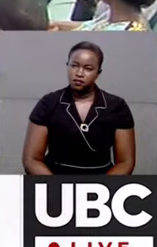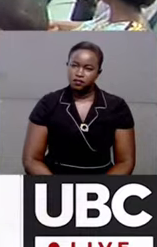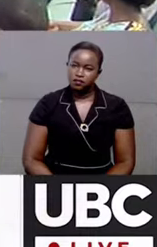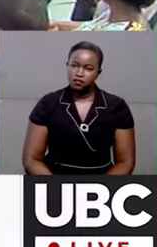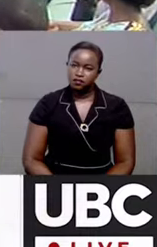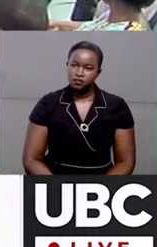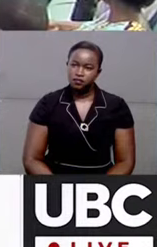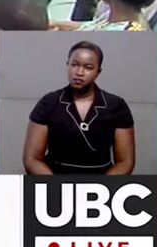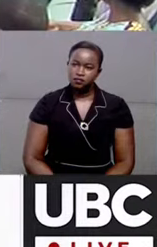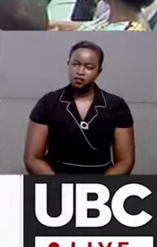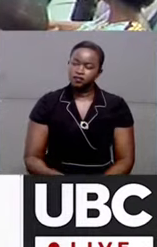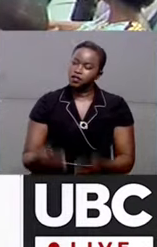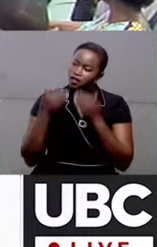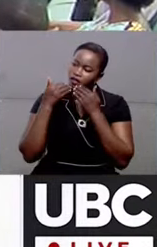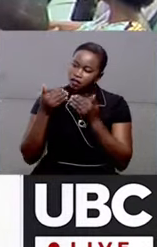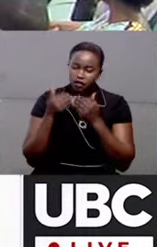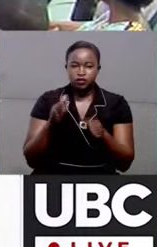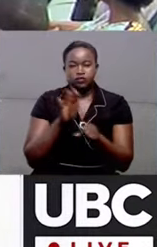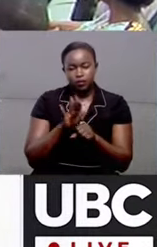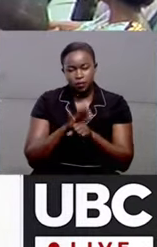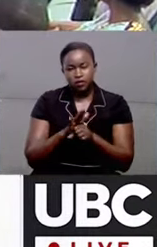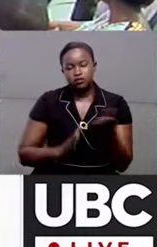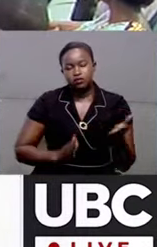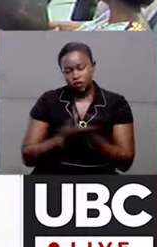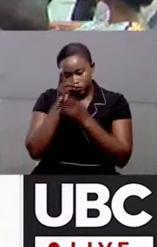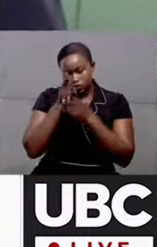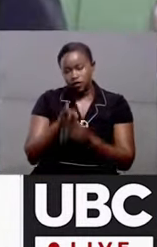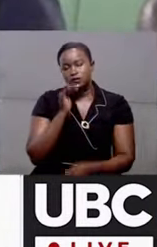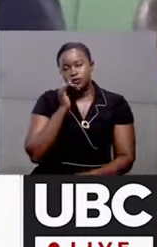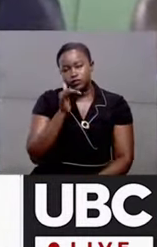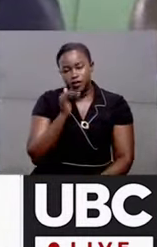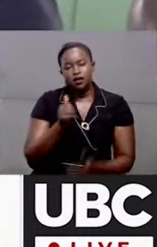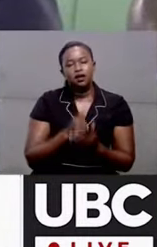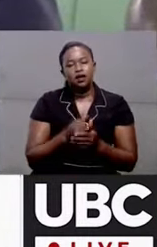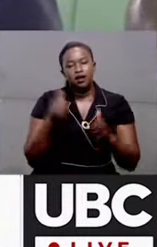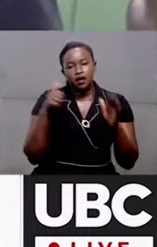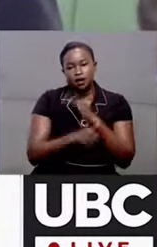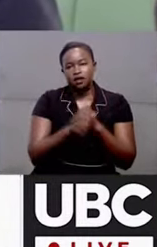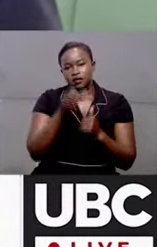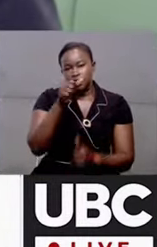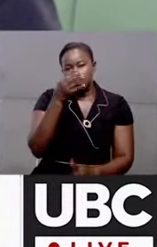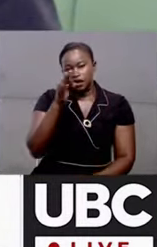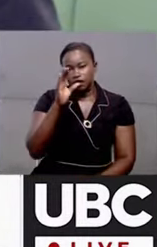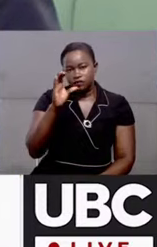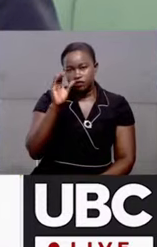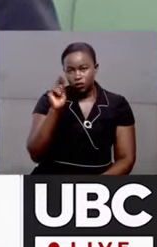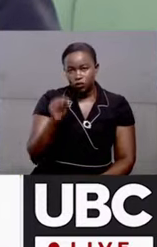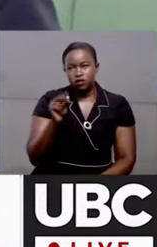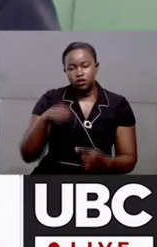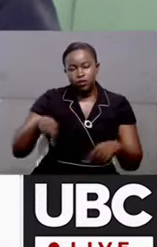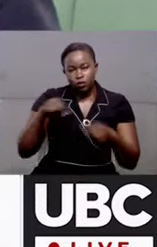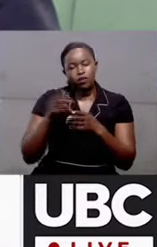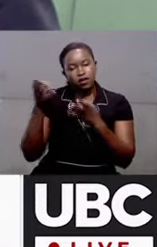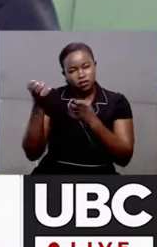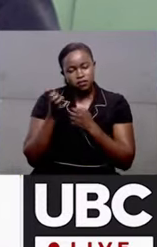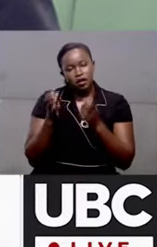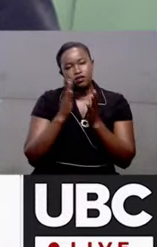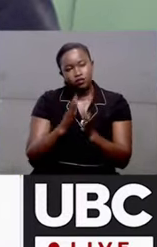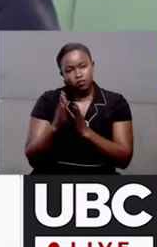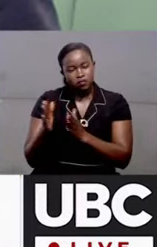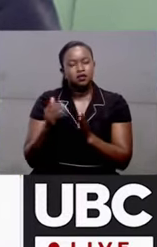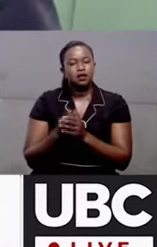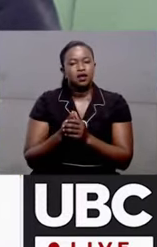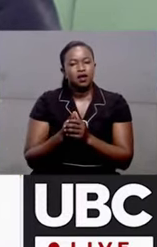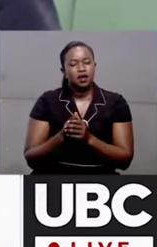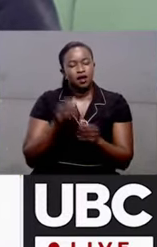Thank you very much, Right Honorable Speaker. Under AFCON, we are expected to prepare quite a number of